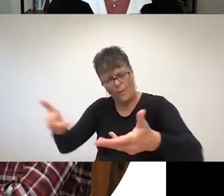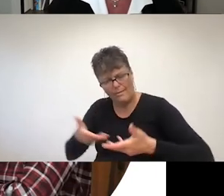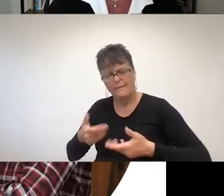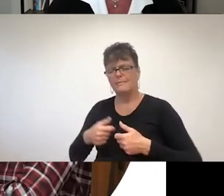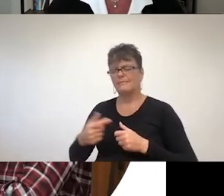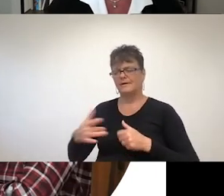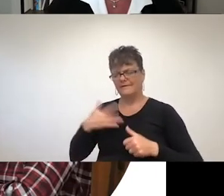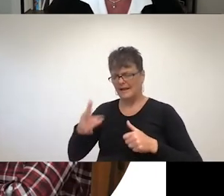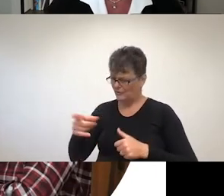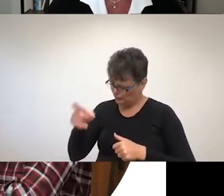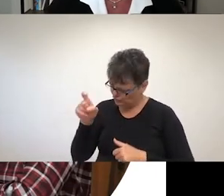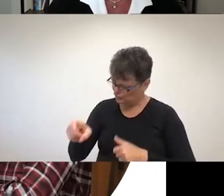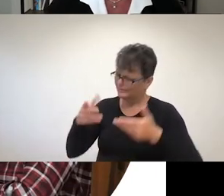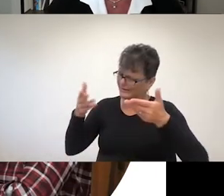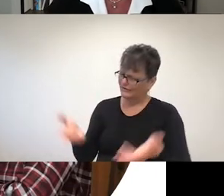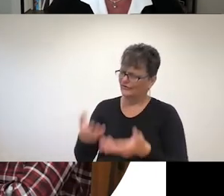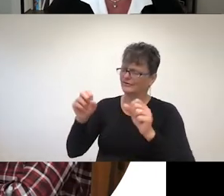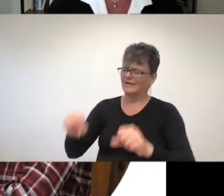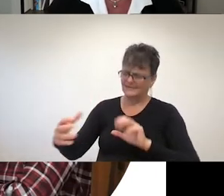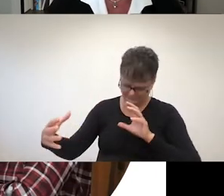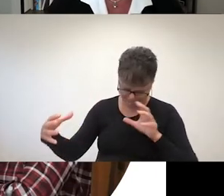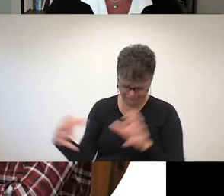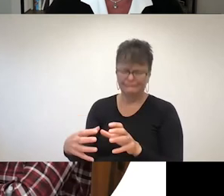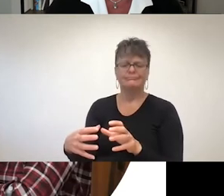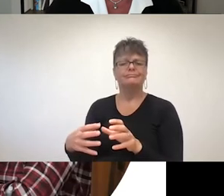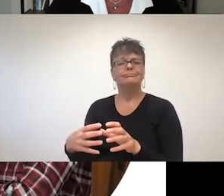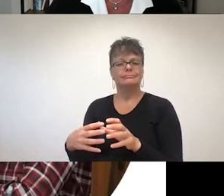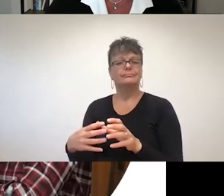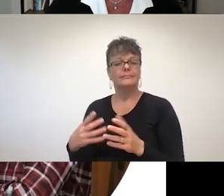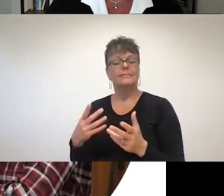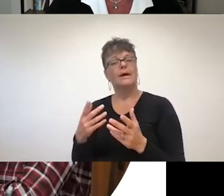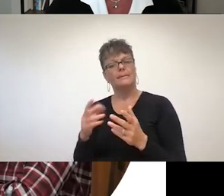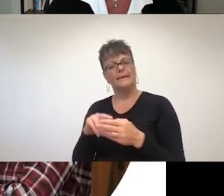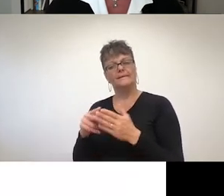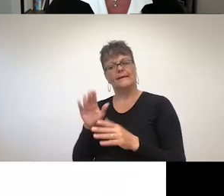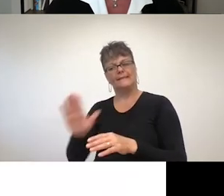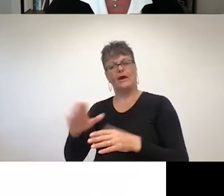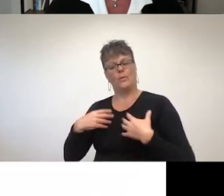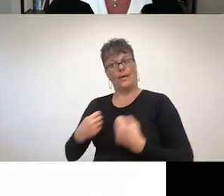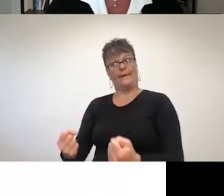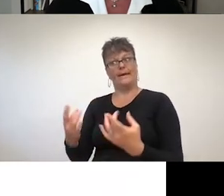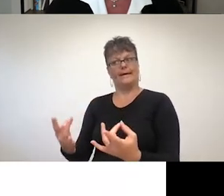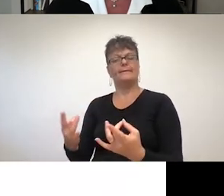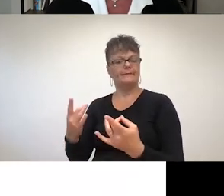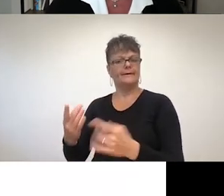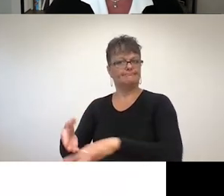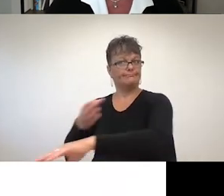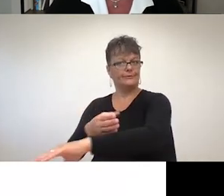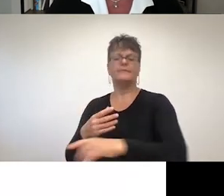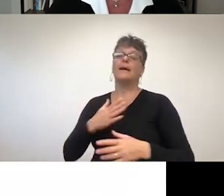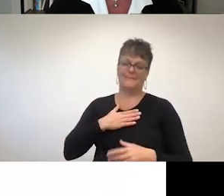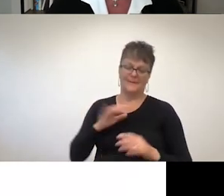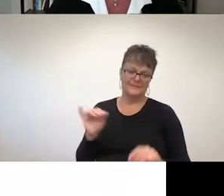well-being and, importantly, how we're going to support our own well-being as well. So I have one last question for you here.